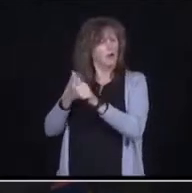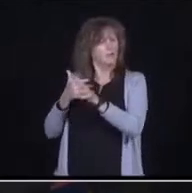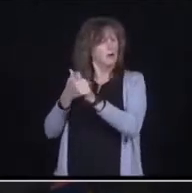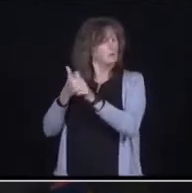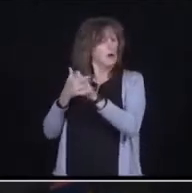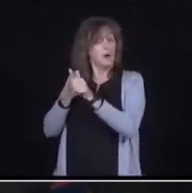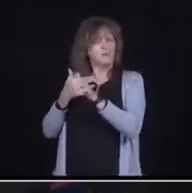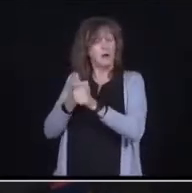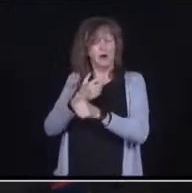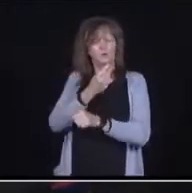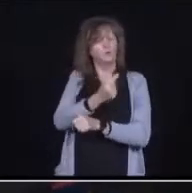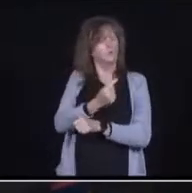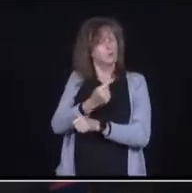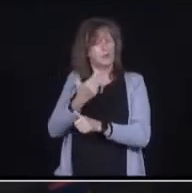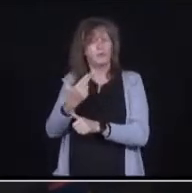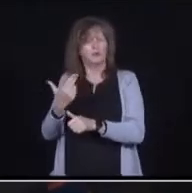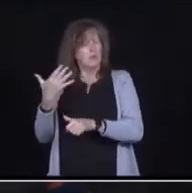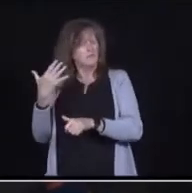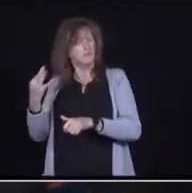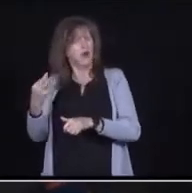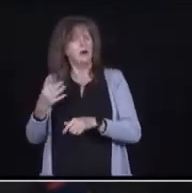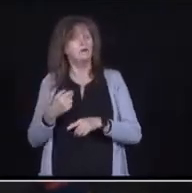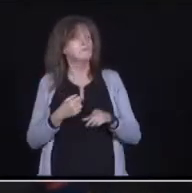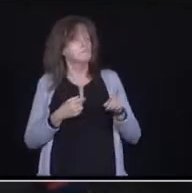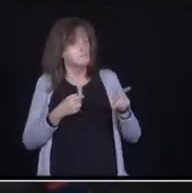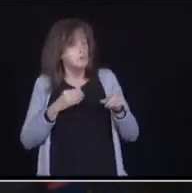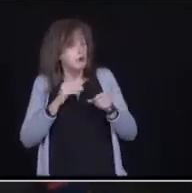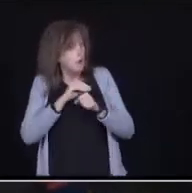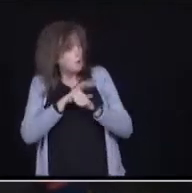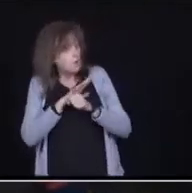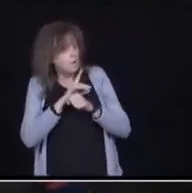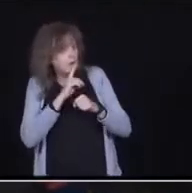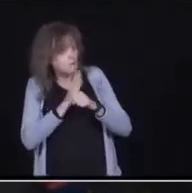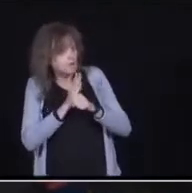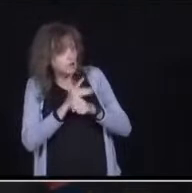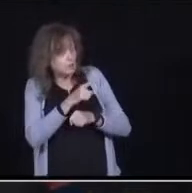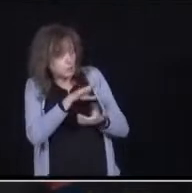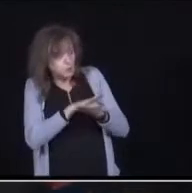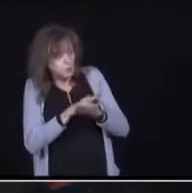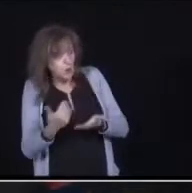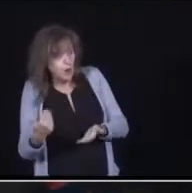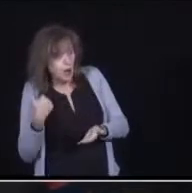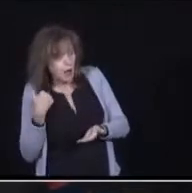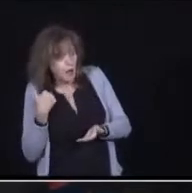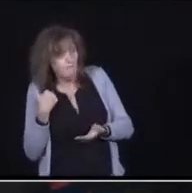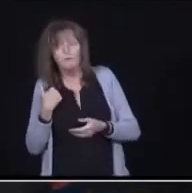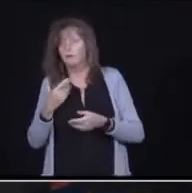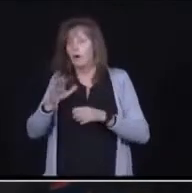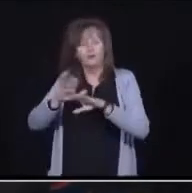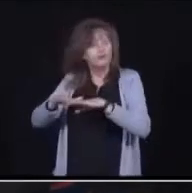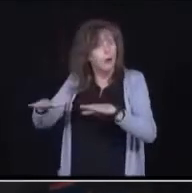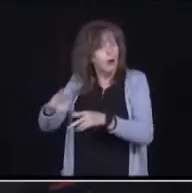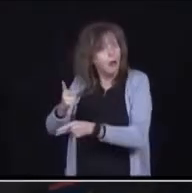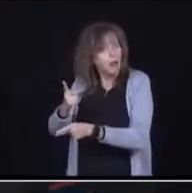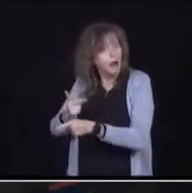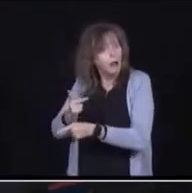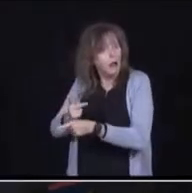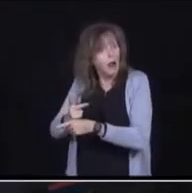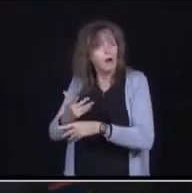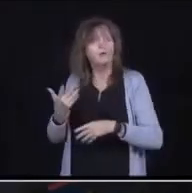COVID-19 case is confirmed at your school. Our provincial lead for managing outbreaks is Dr.